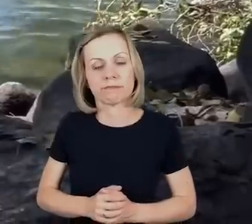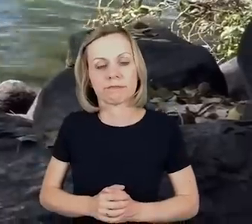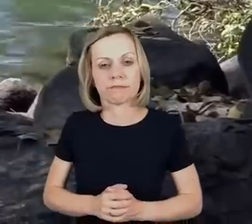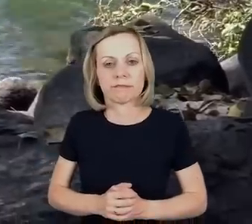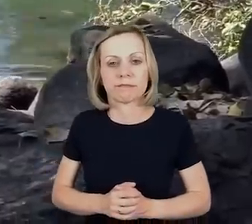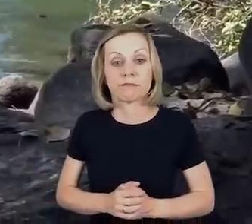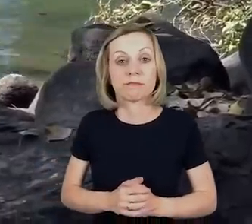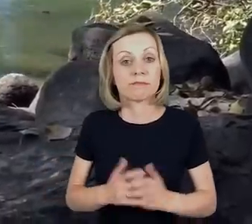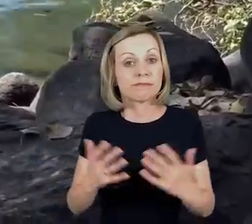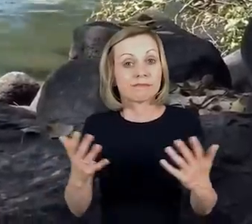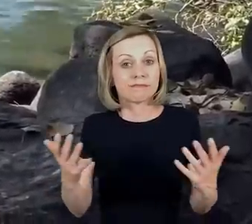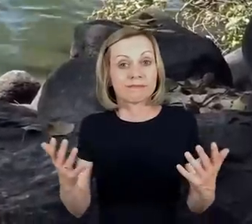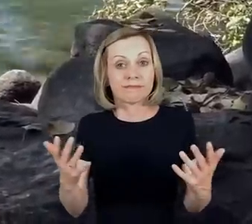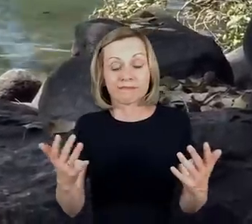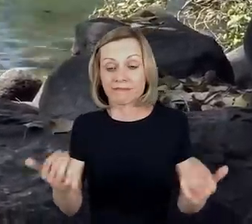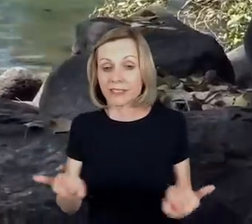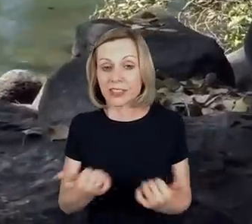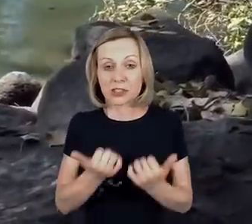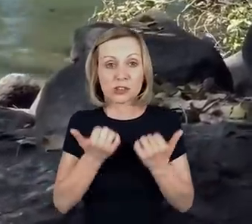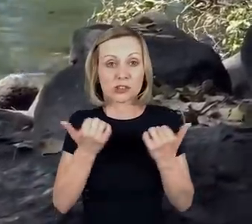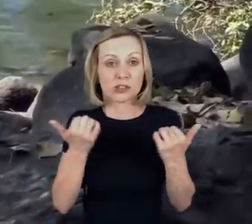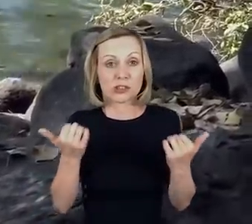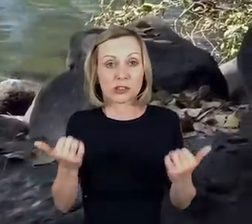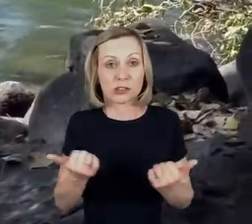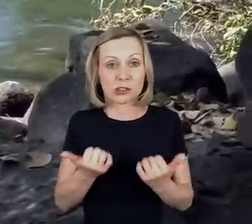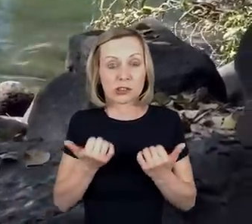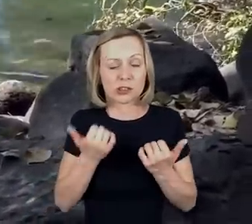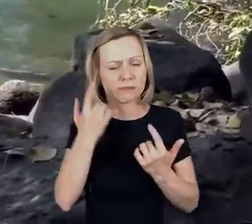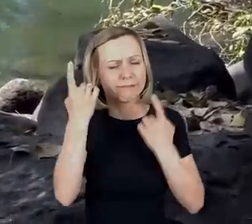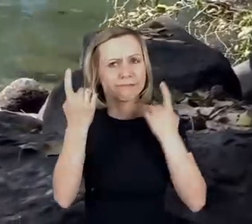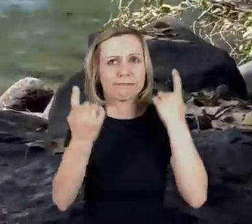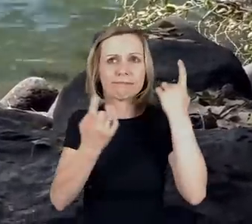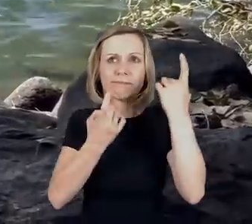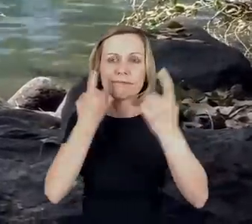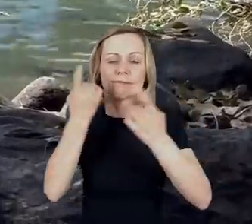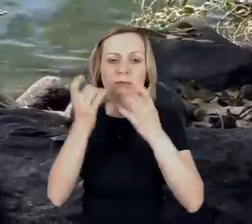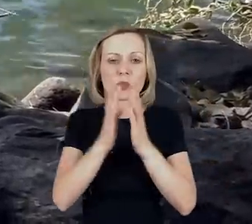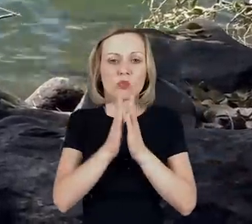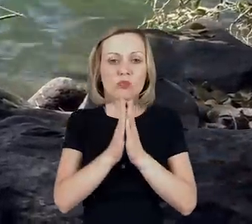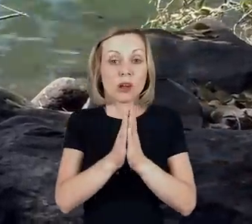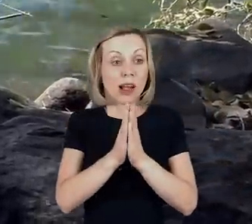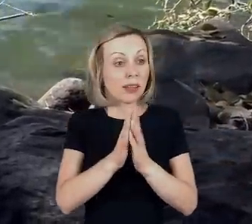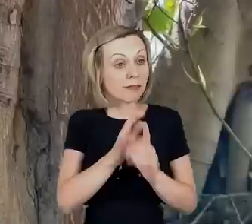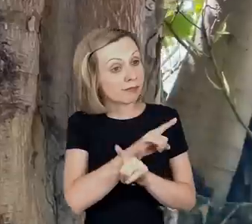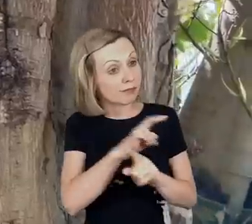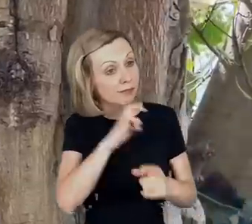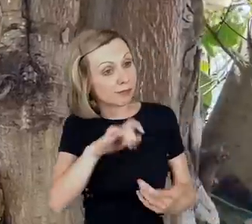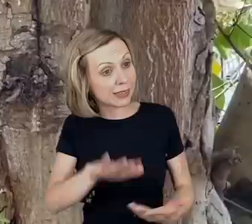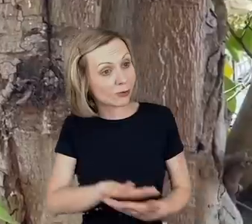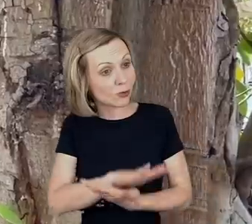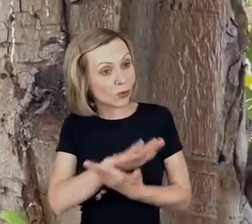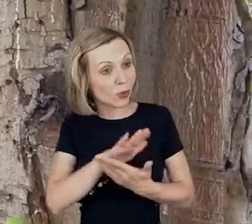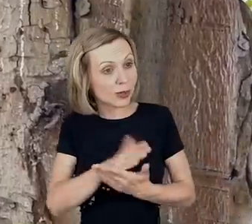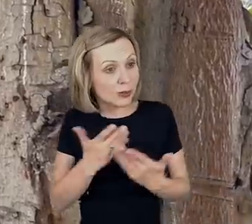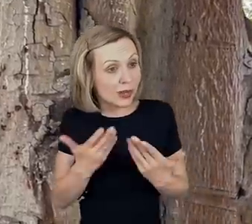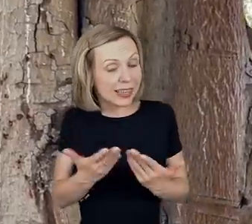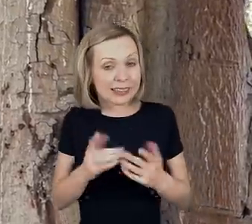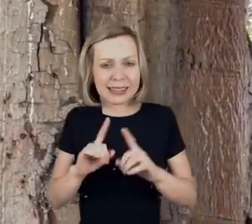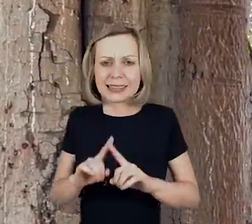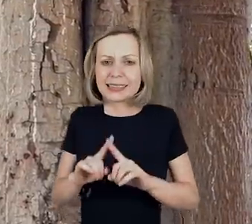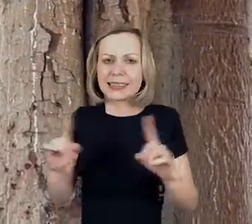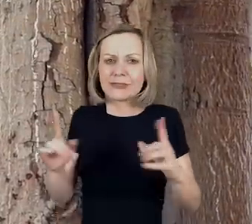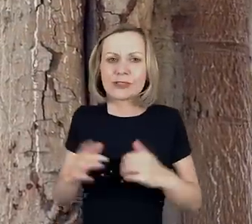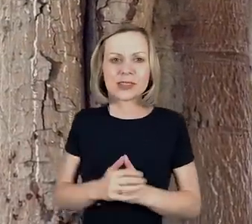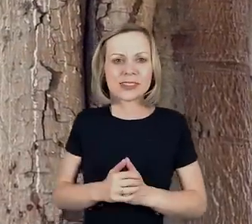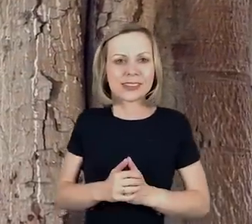Well, we've reached the end of our contemplative prayer. I hope you've enjoyed being with us. It's been different